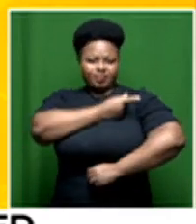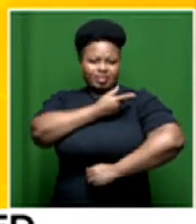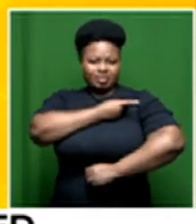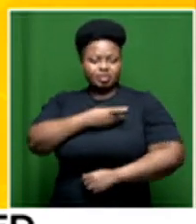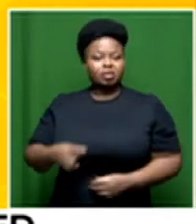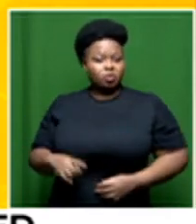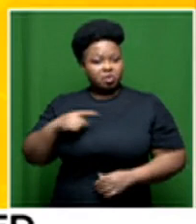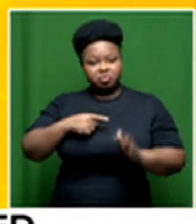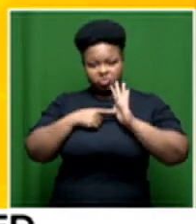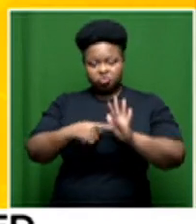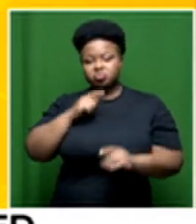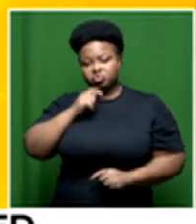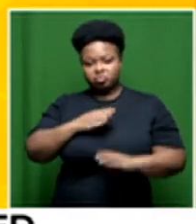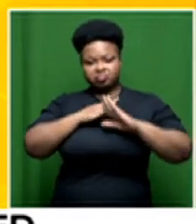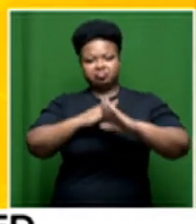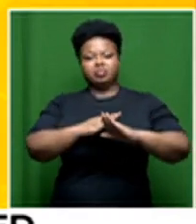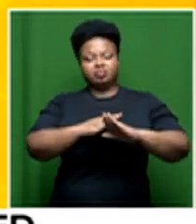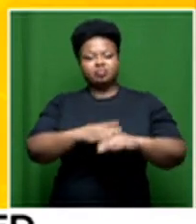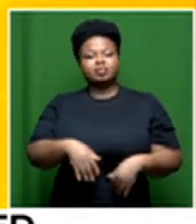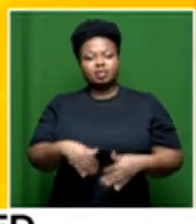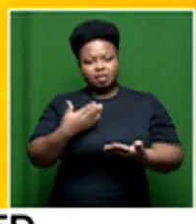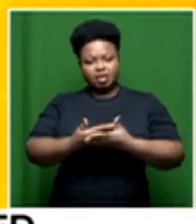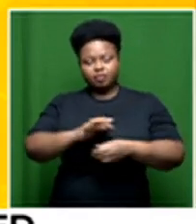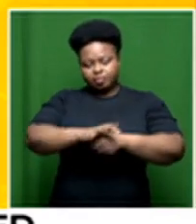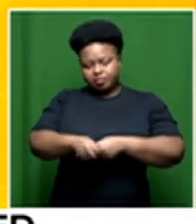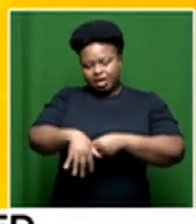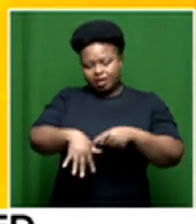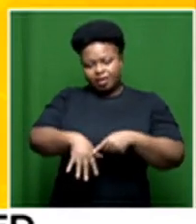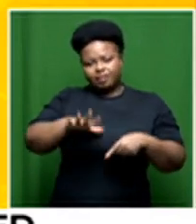vaccine, which has shown to be effective against the